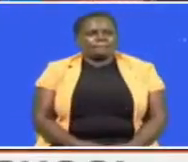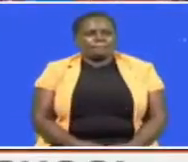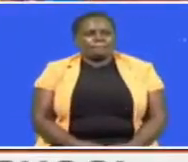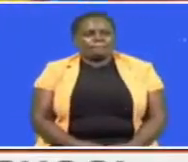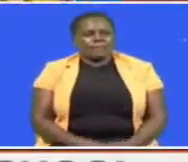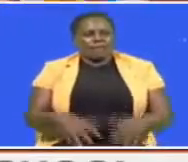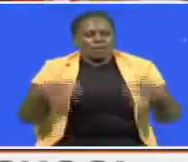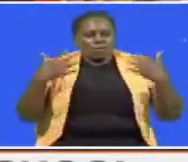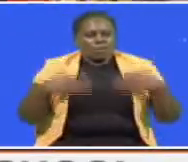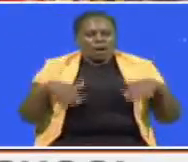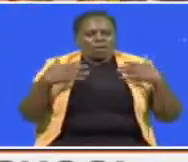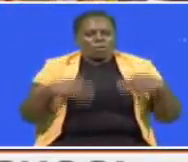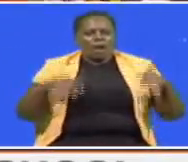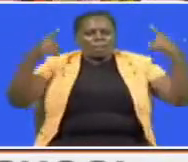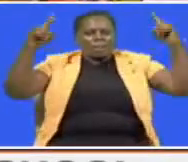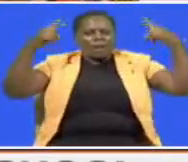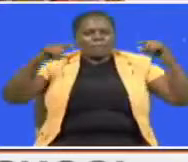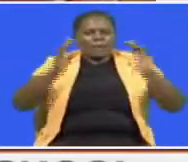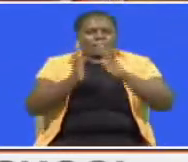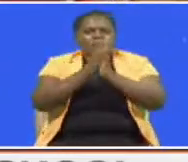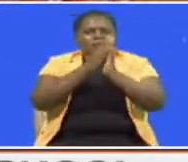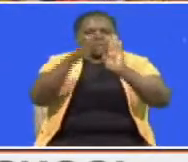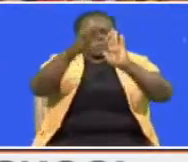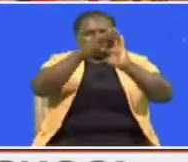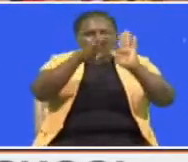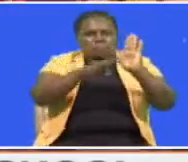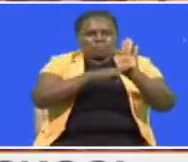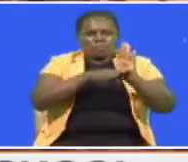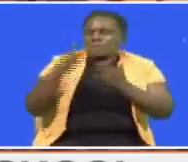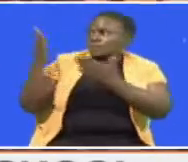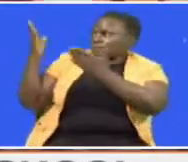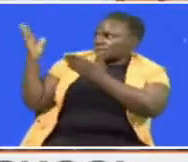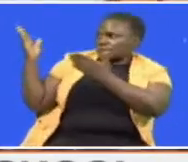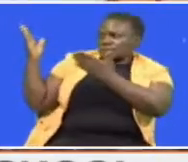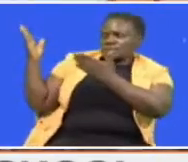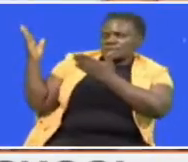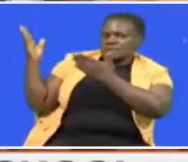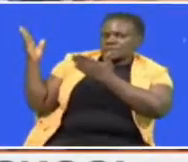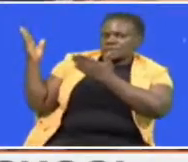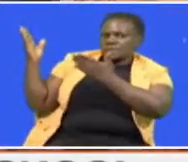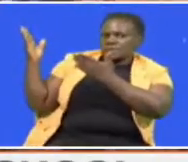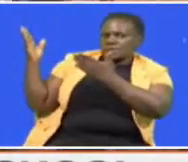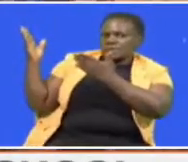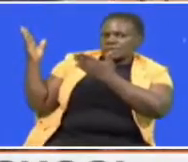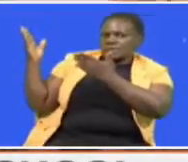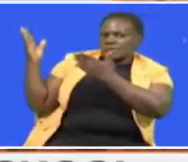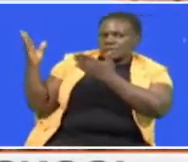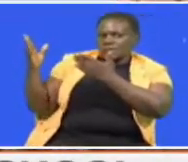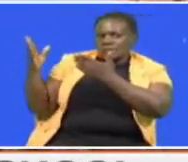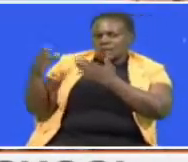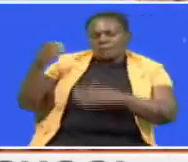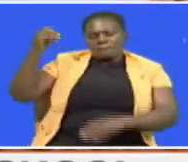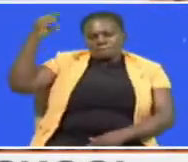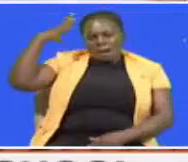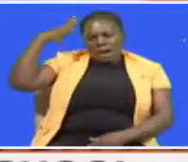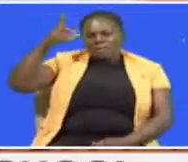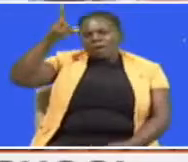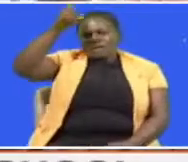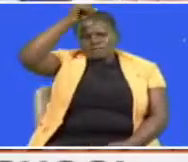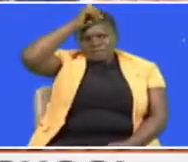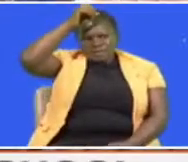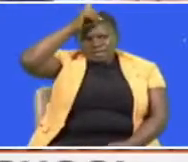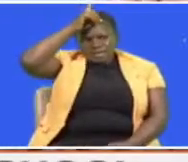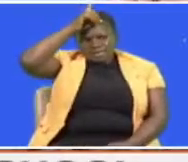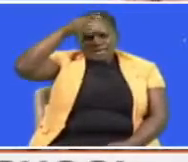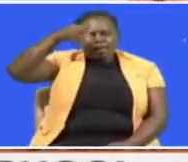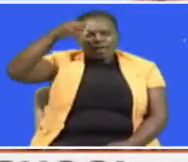One of the success stories of the literacy program is Dorcas, who is seen as the beacon of light in the village. She has